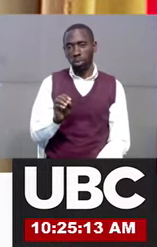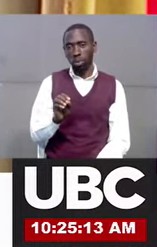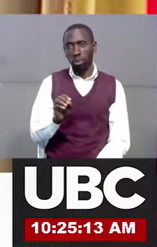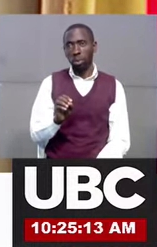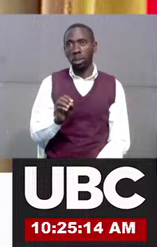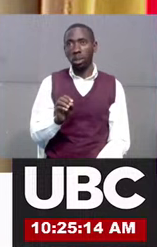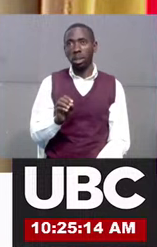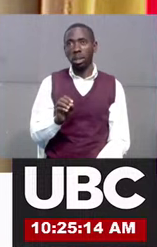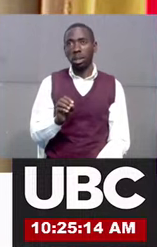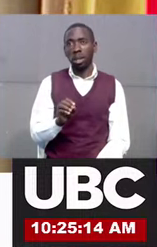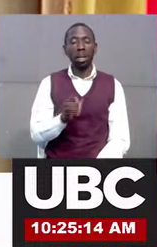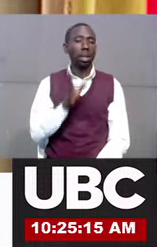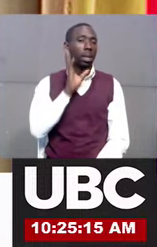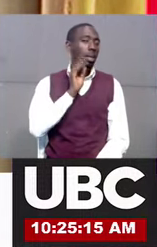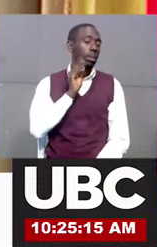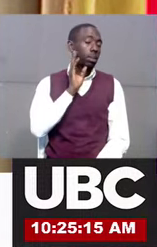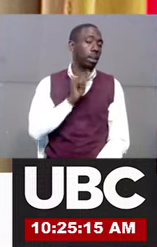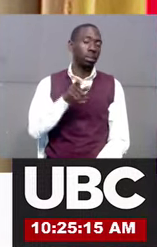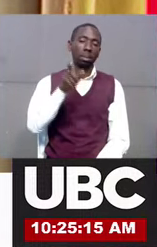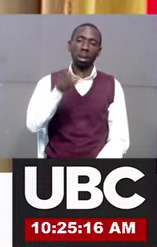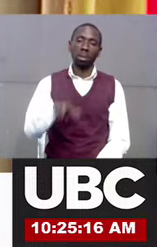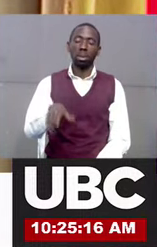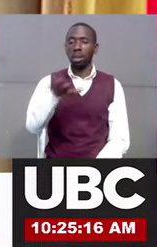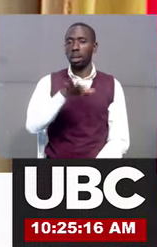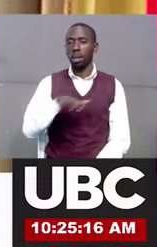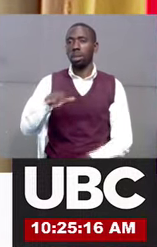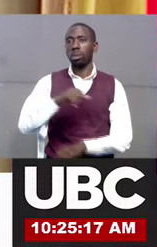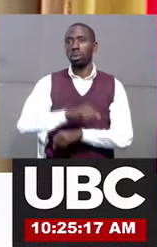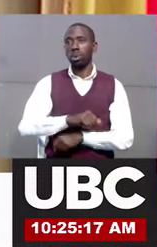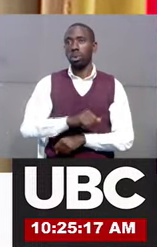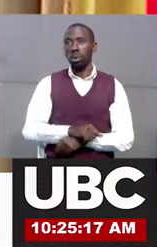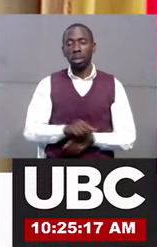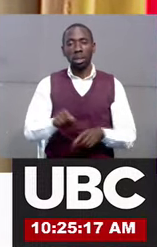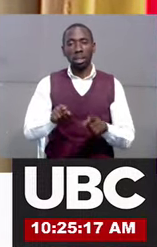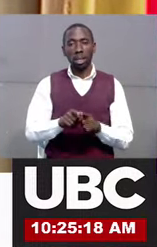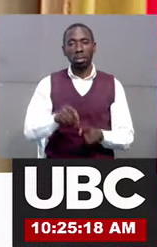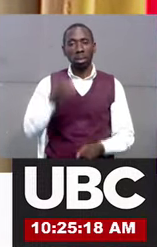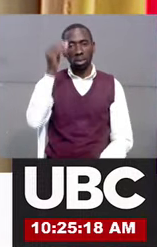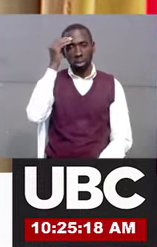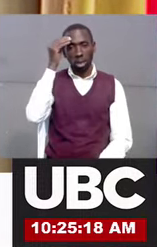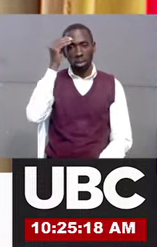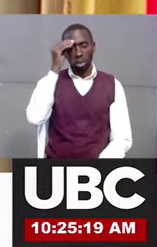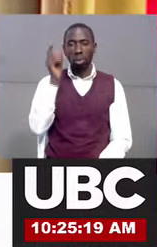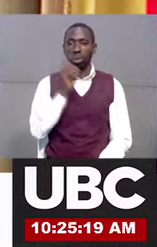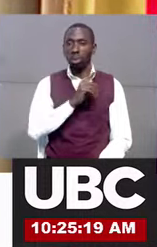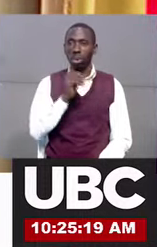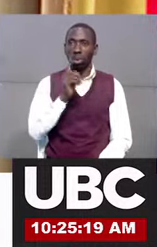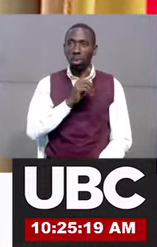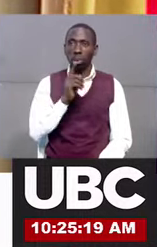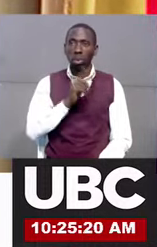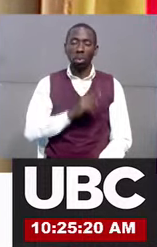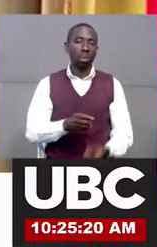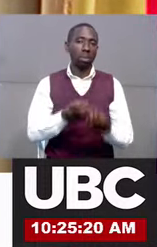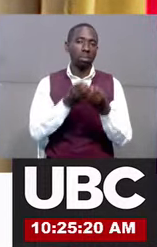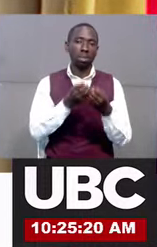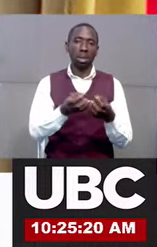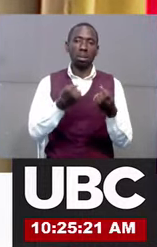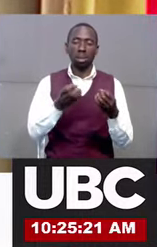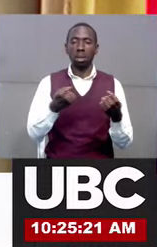is a very experienced person. And he's an educationist with all so many